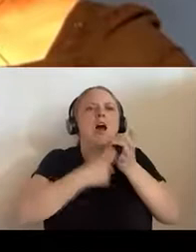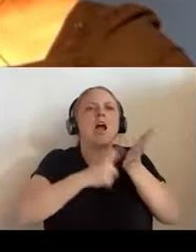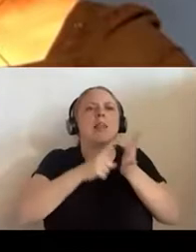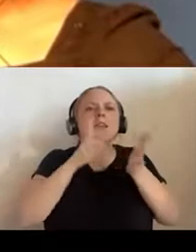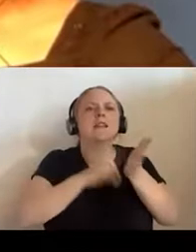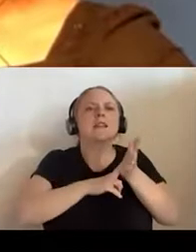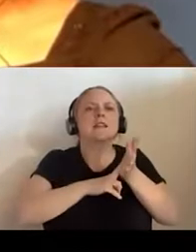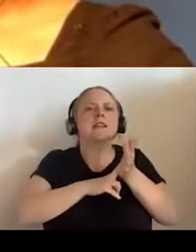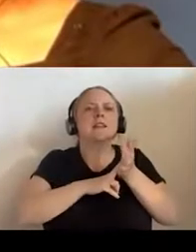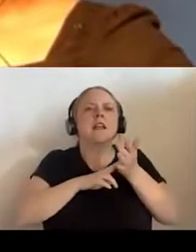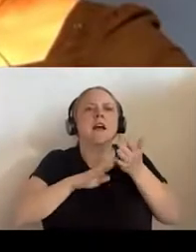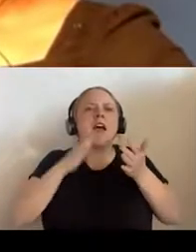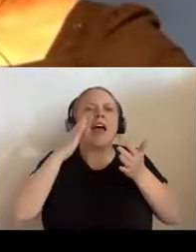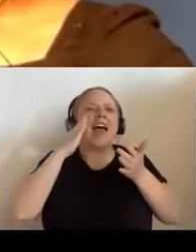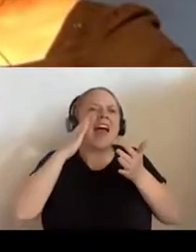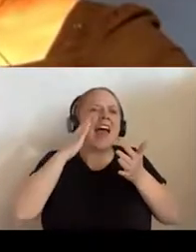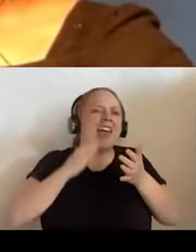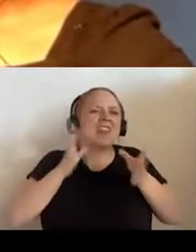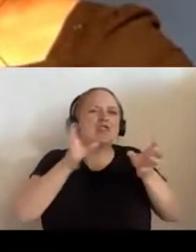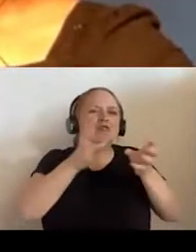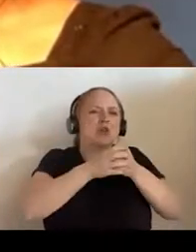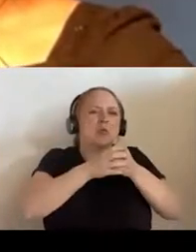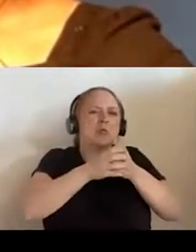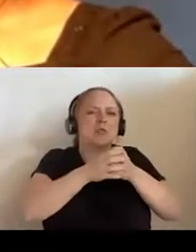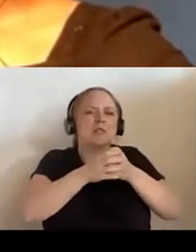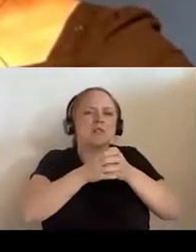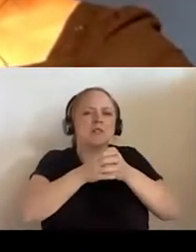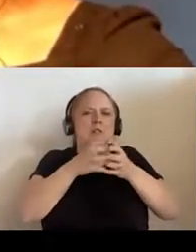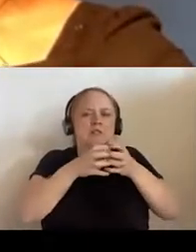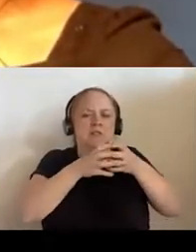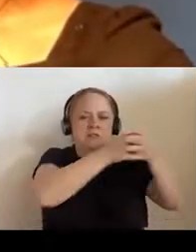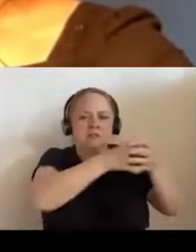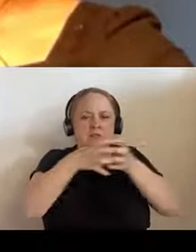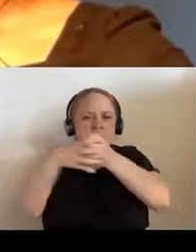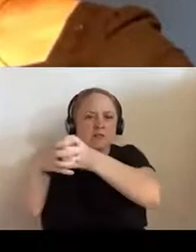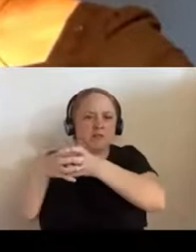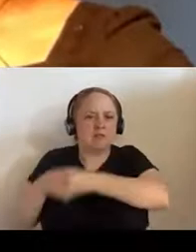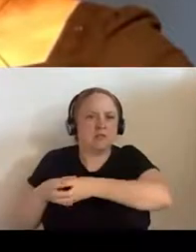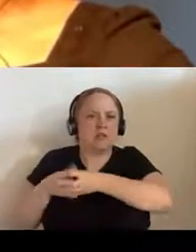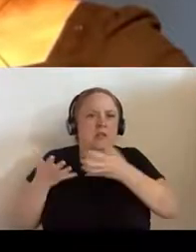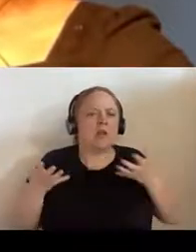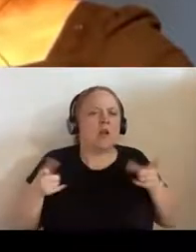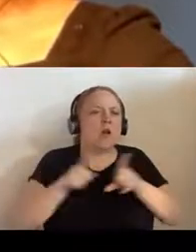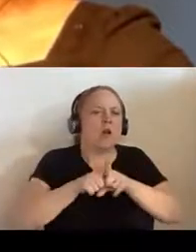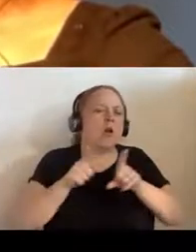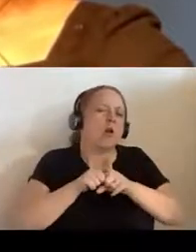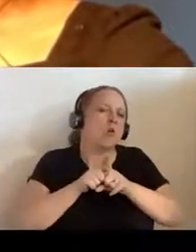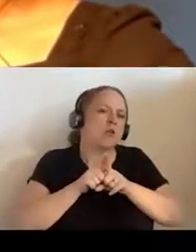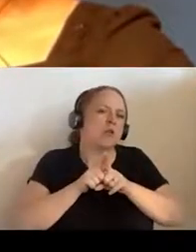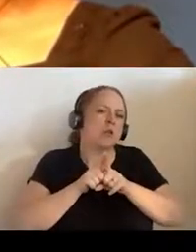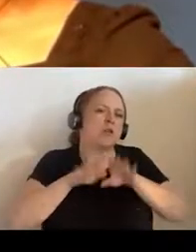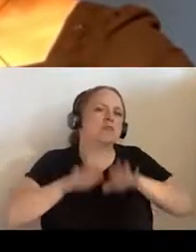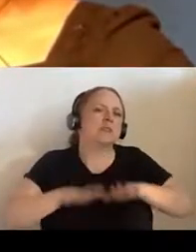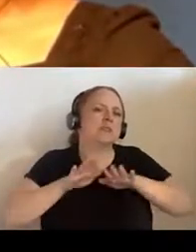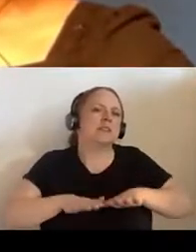ethnic groups being clubbed together just because it was convenient from a colonialist point of view. The idea of Britain